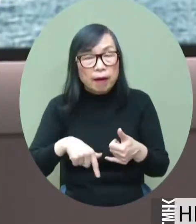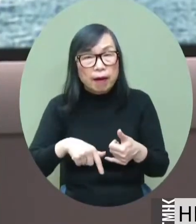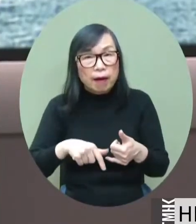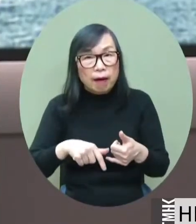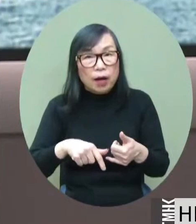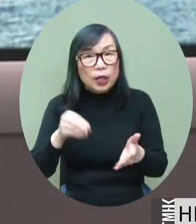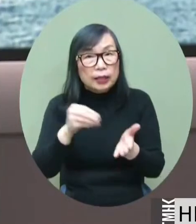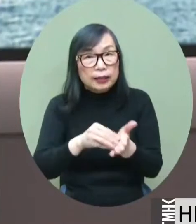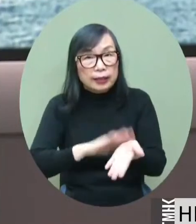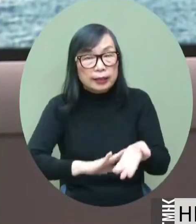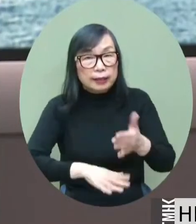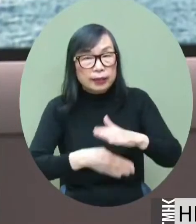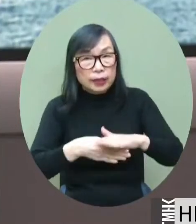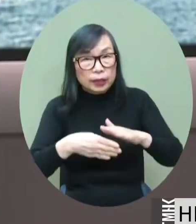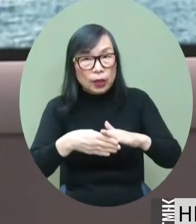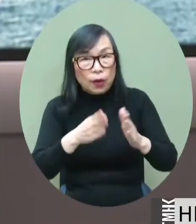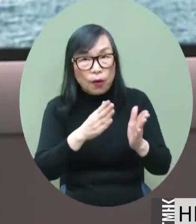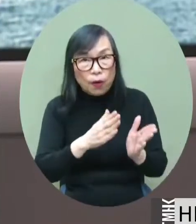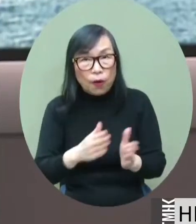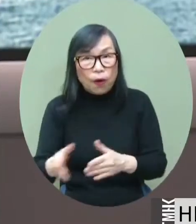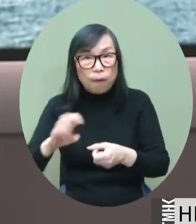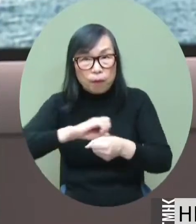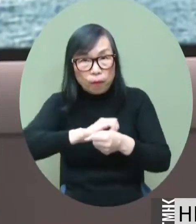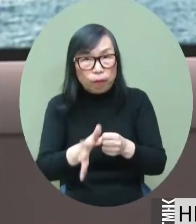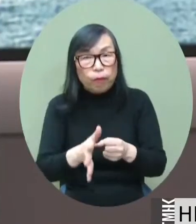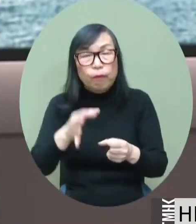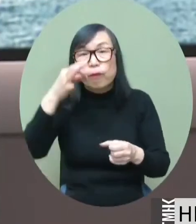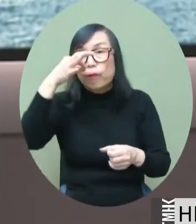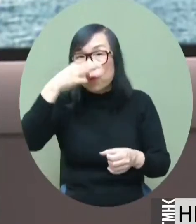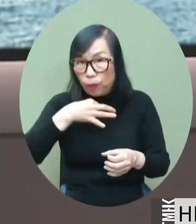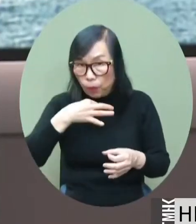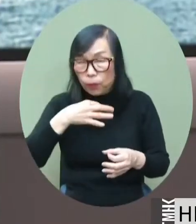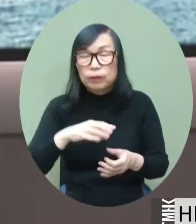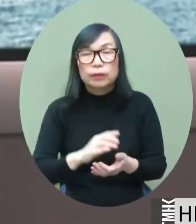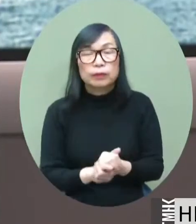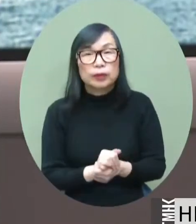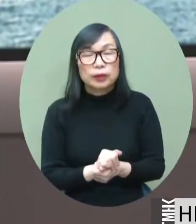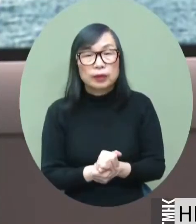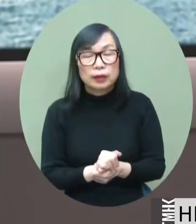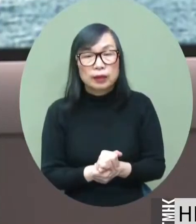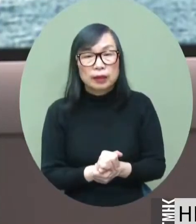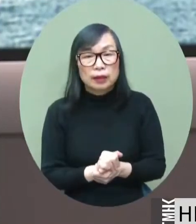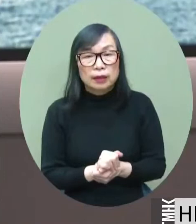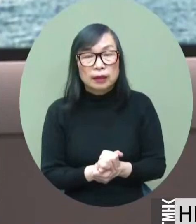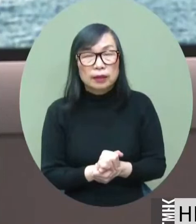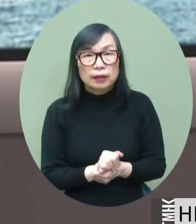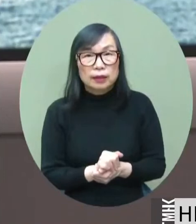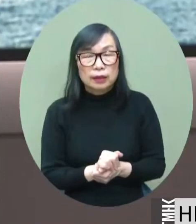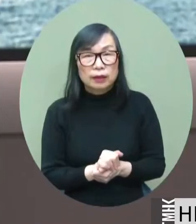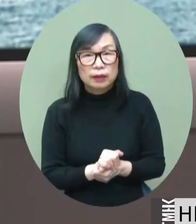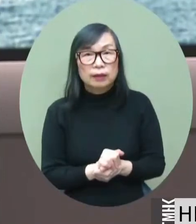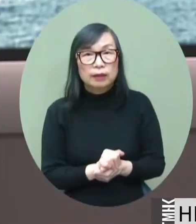And for those who are suitable to take oral